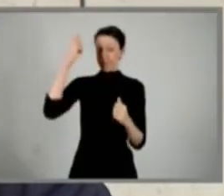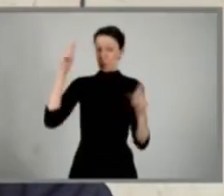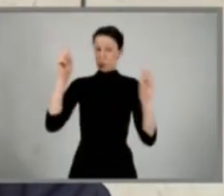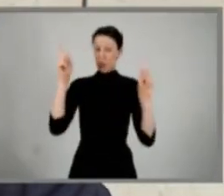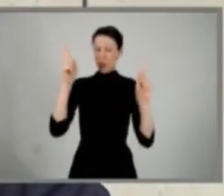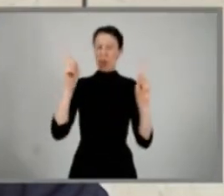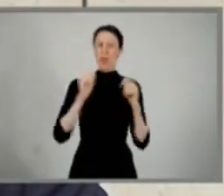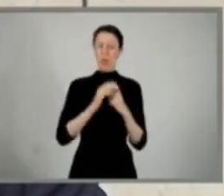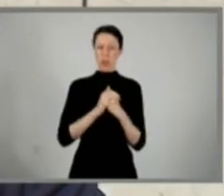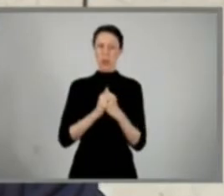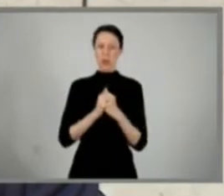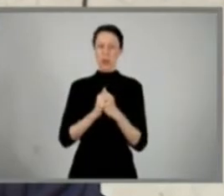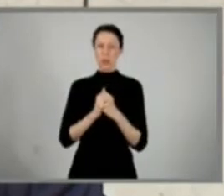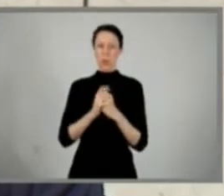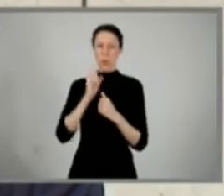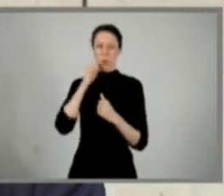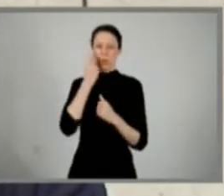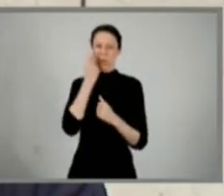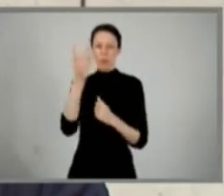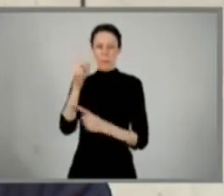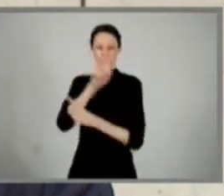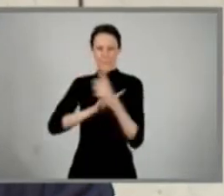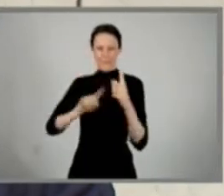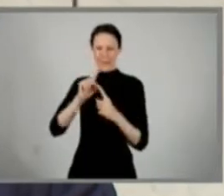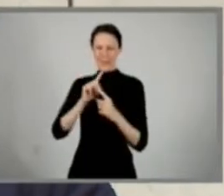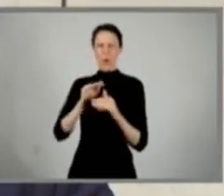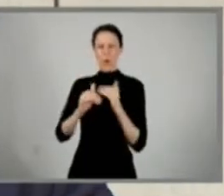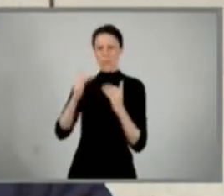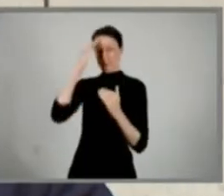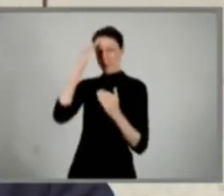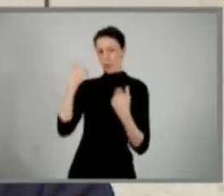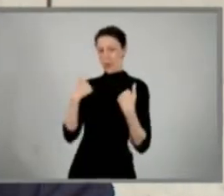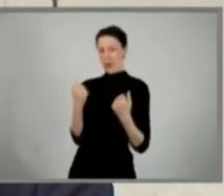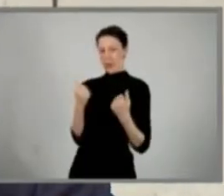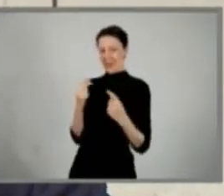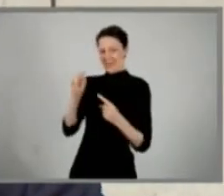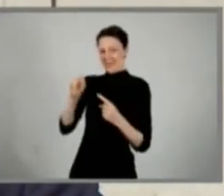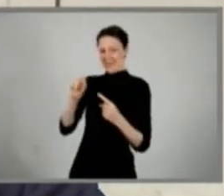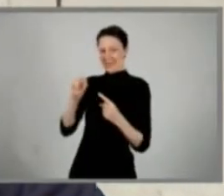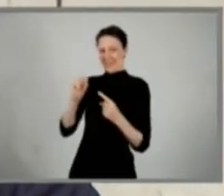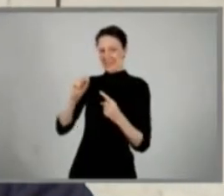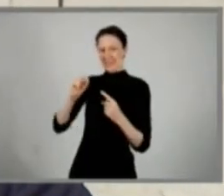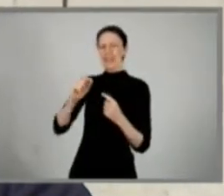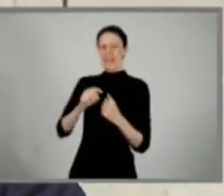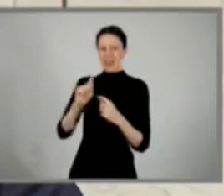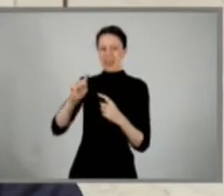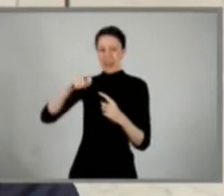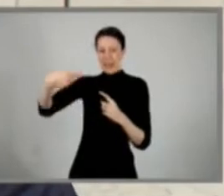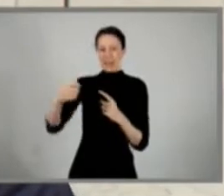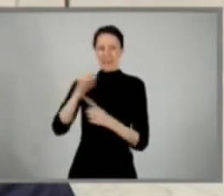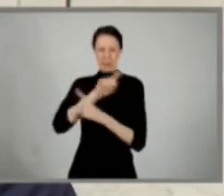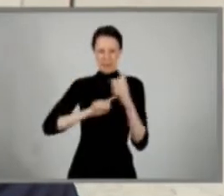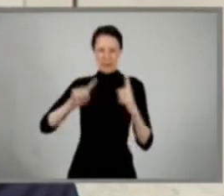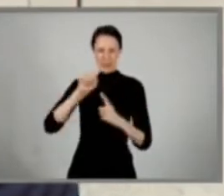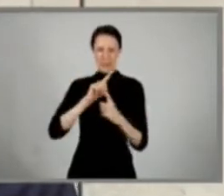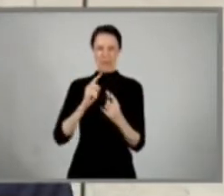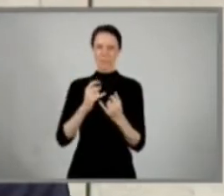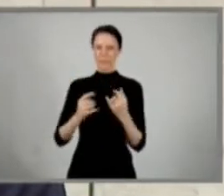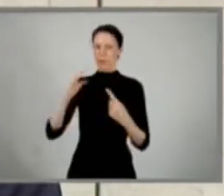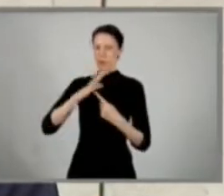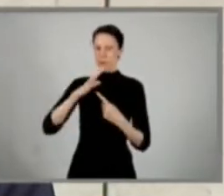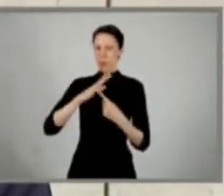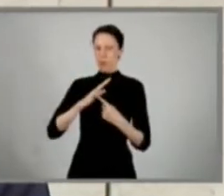will be on mental health. We will have the Productivity Commission report out at that time. We will also have the National Suicide